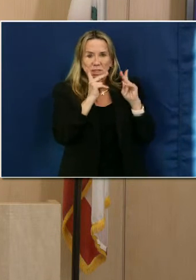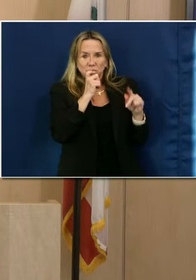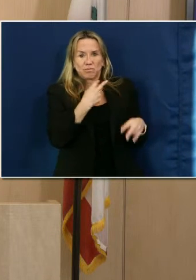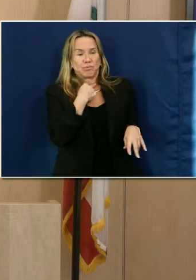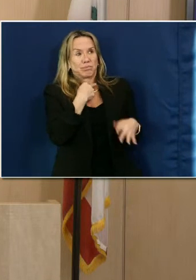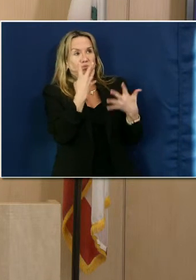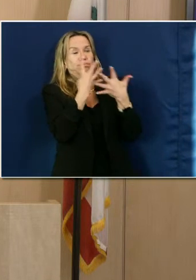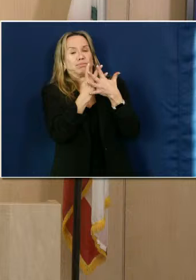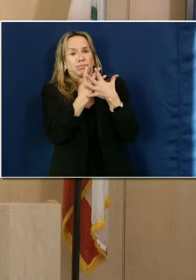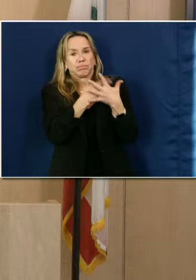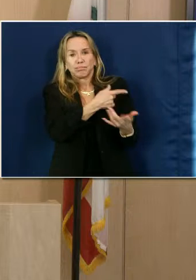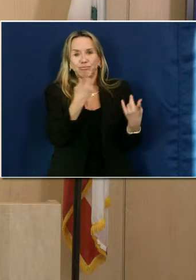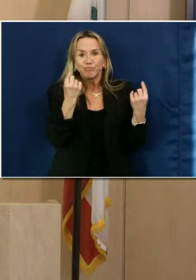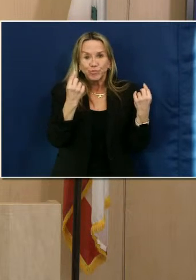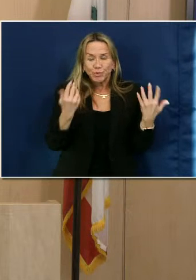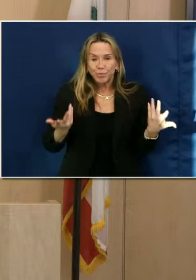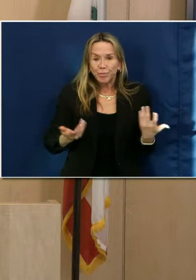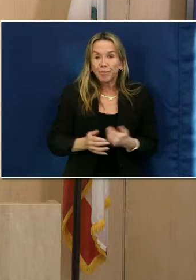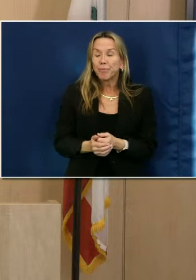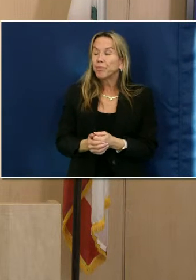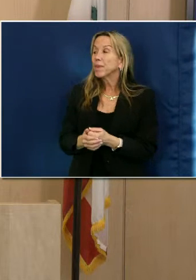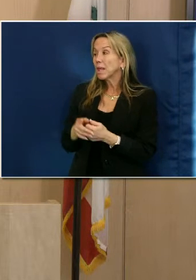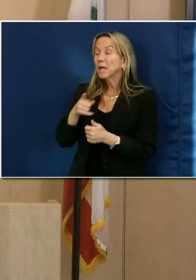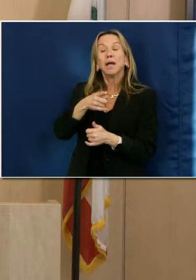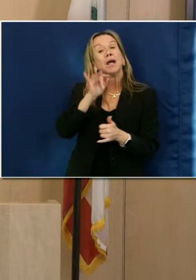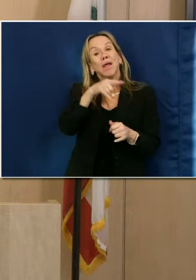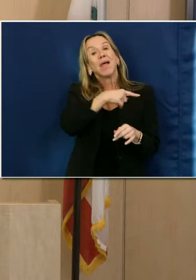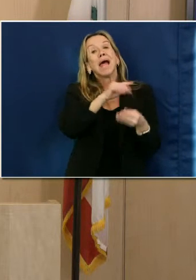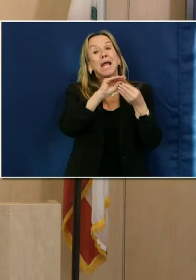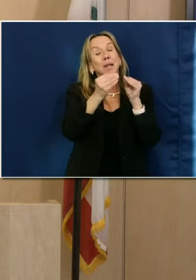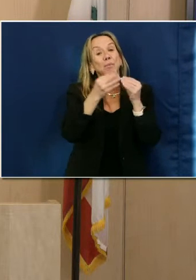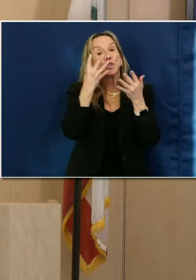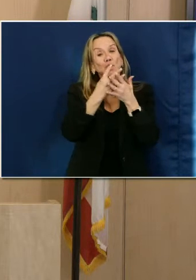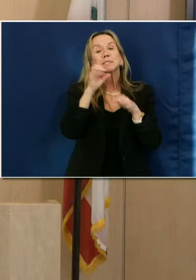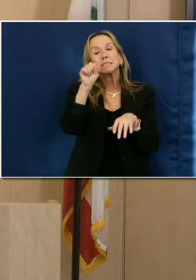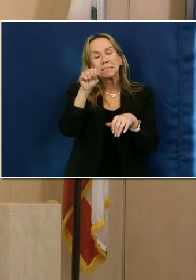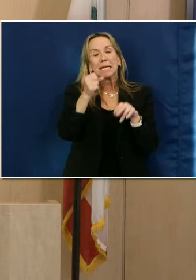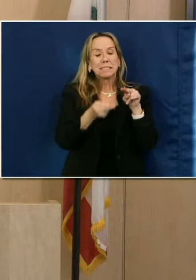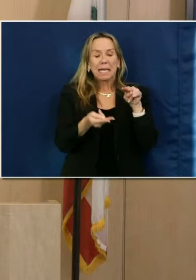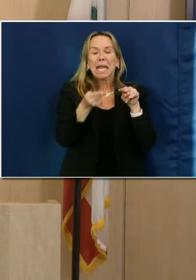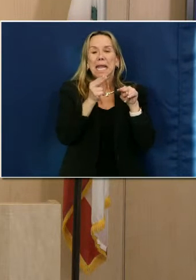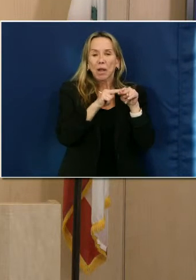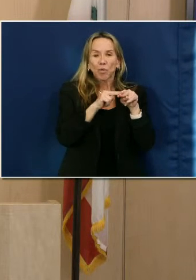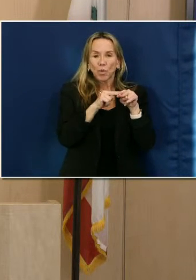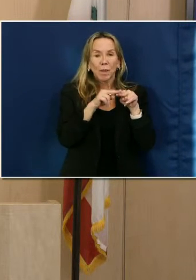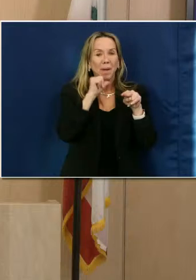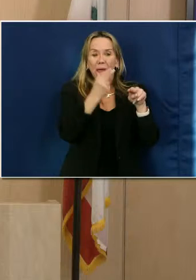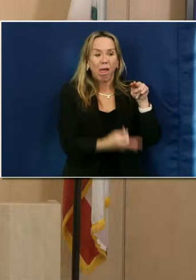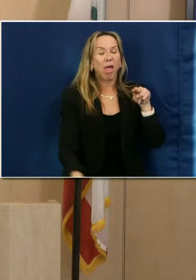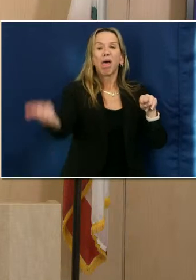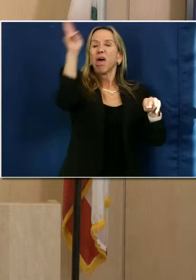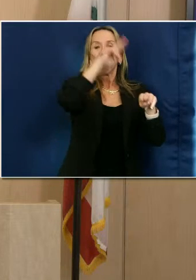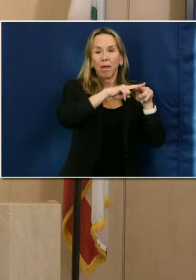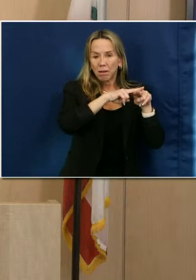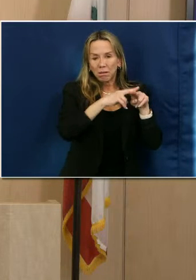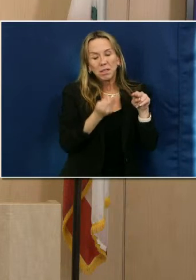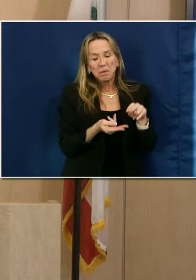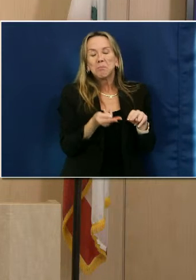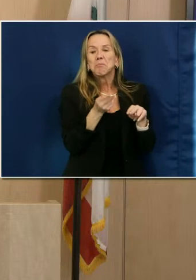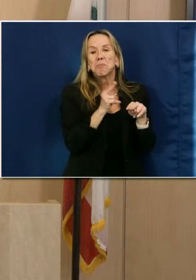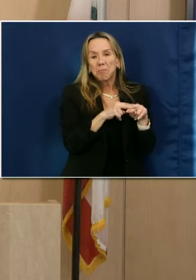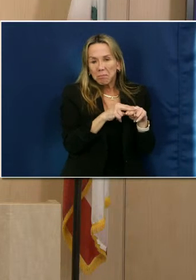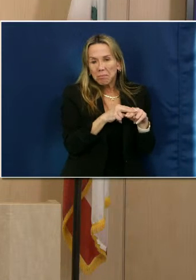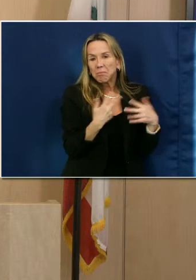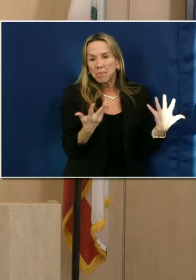of cases at the jails have increased slightly, but it is a small increase. So it is not an overwhelming number and